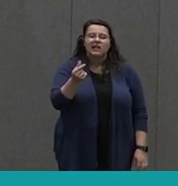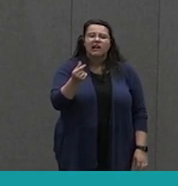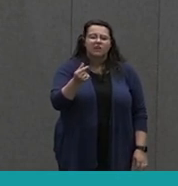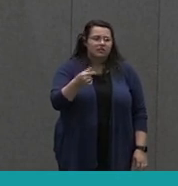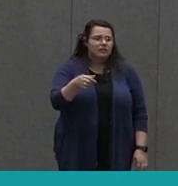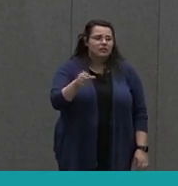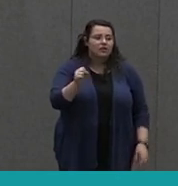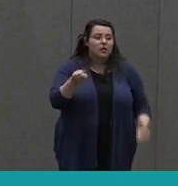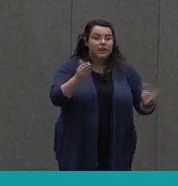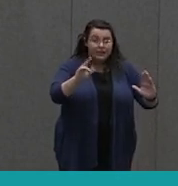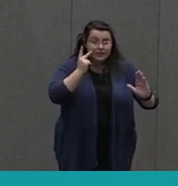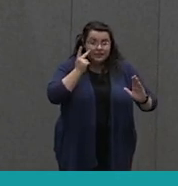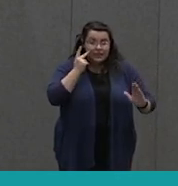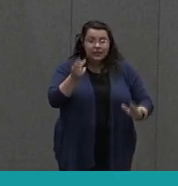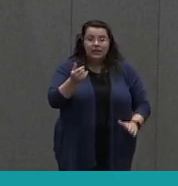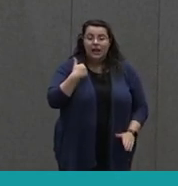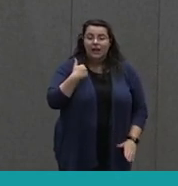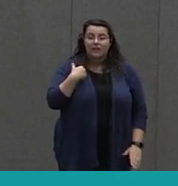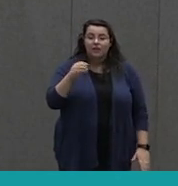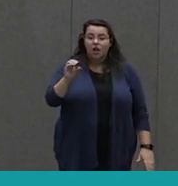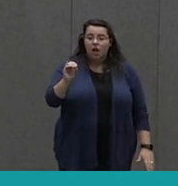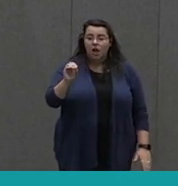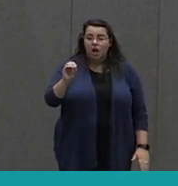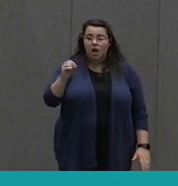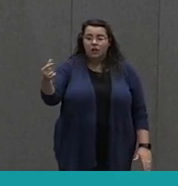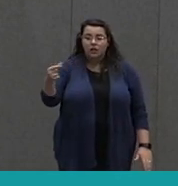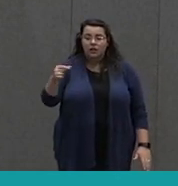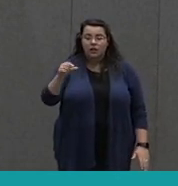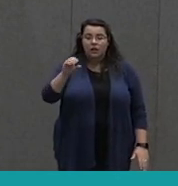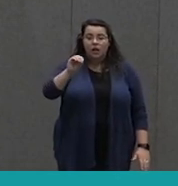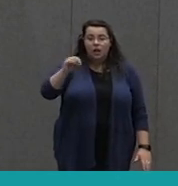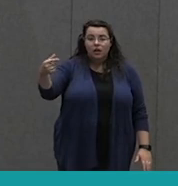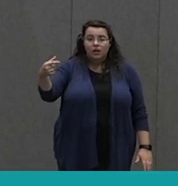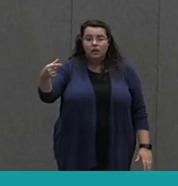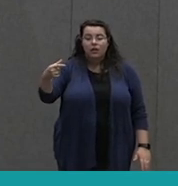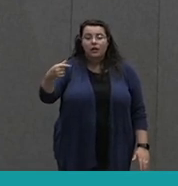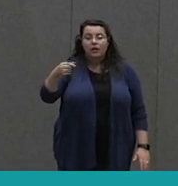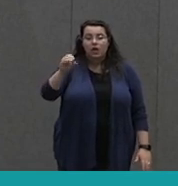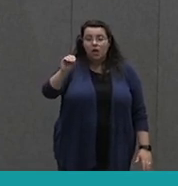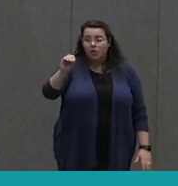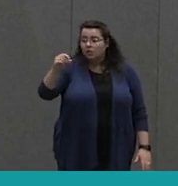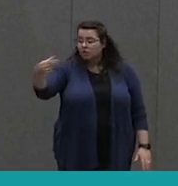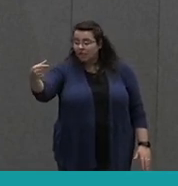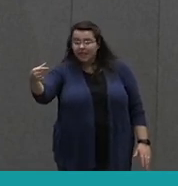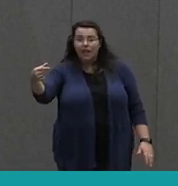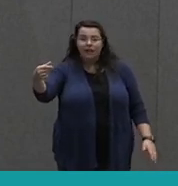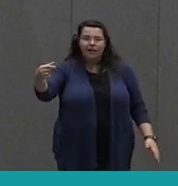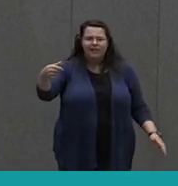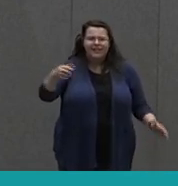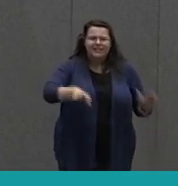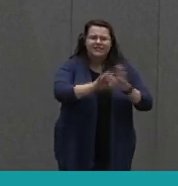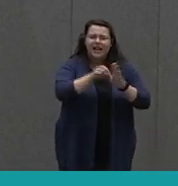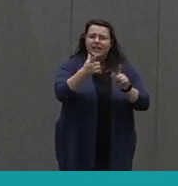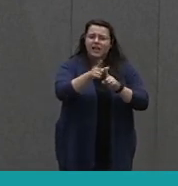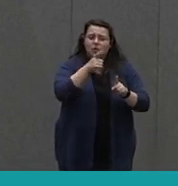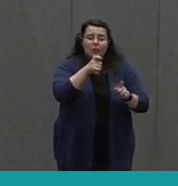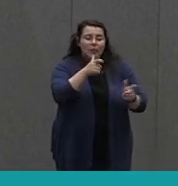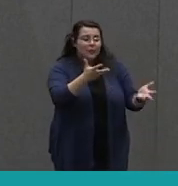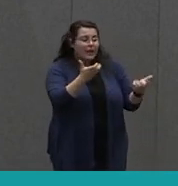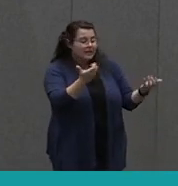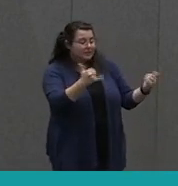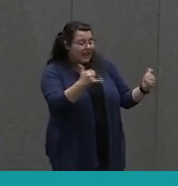Sammy, S. Sally, Susie, Sammy, is that a name? Letter S says, I'm going on my way